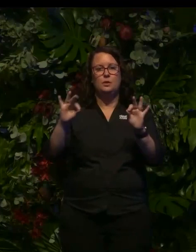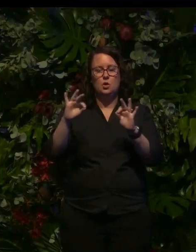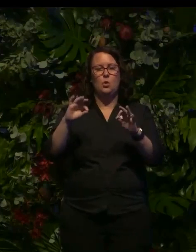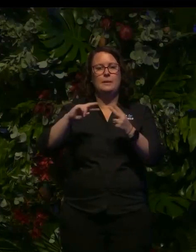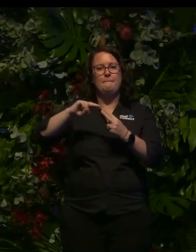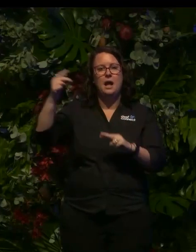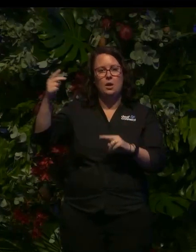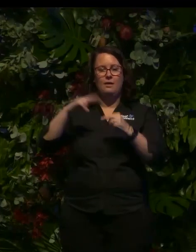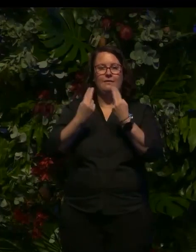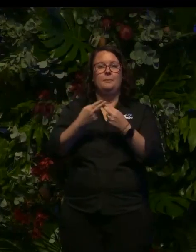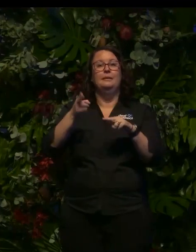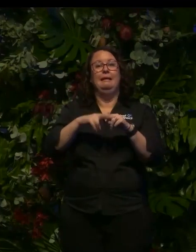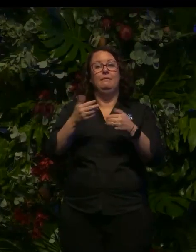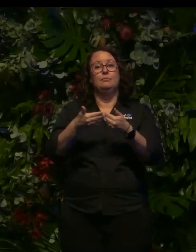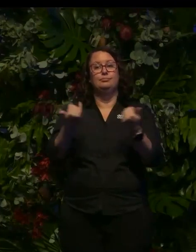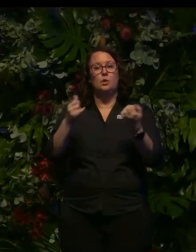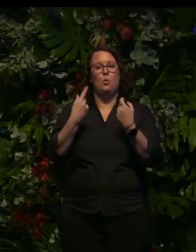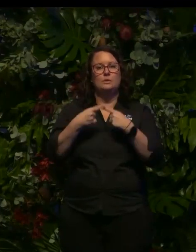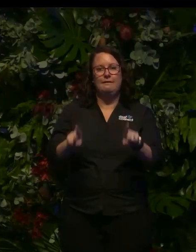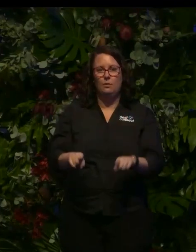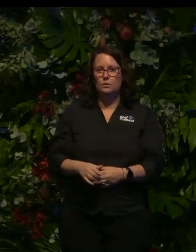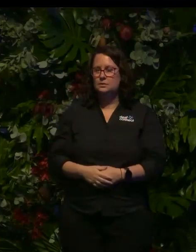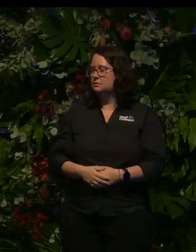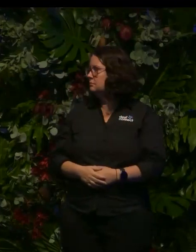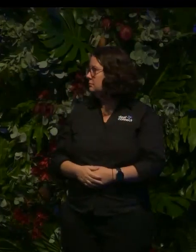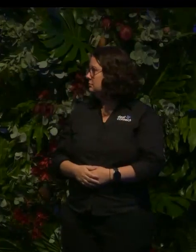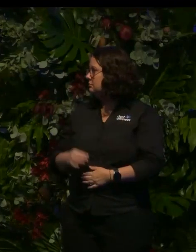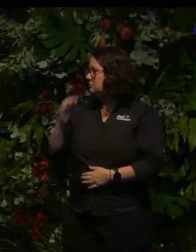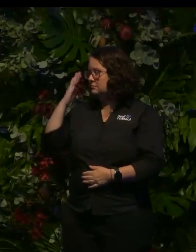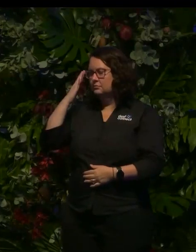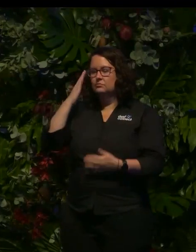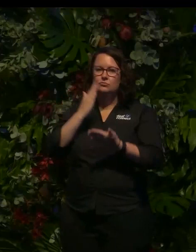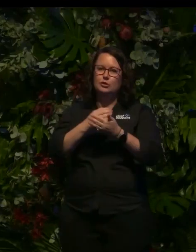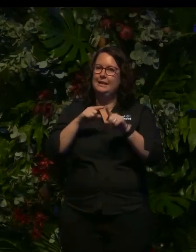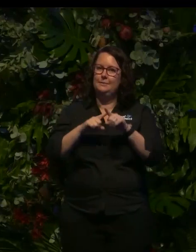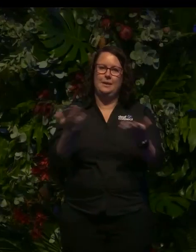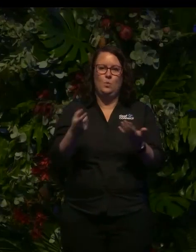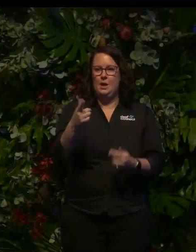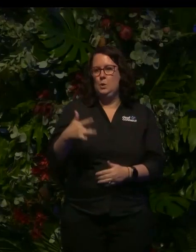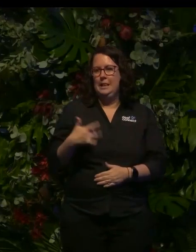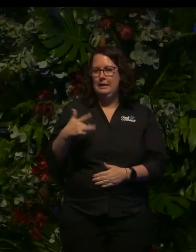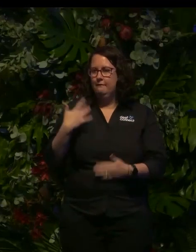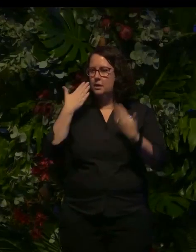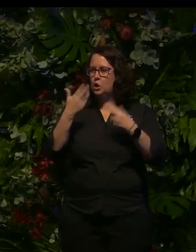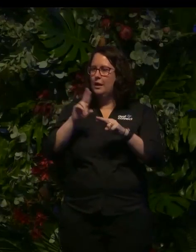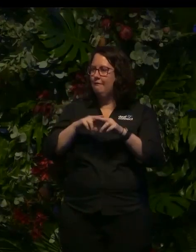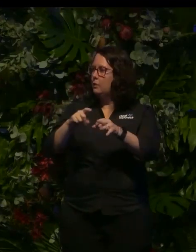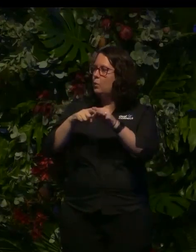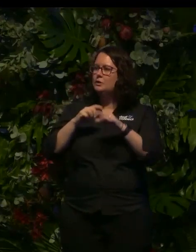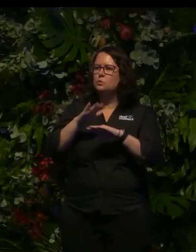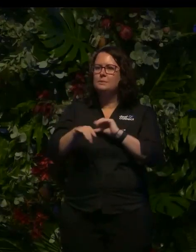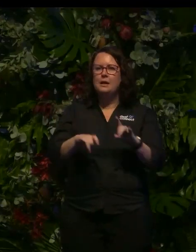like a breakup or a divorce? And that it depends on where you are. I don't know if that's an Australia-specific